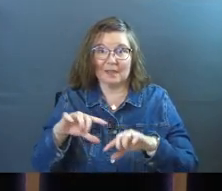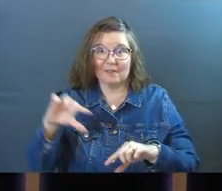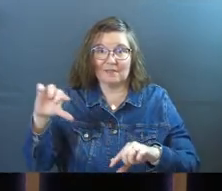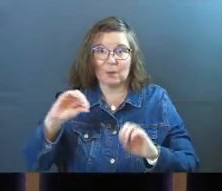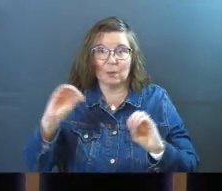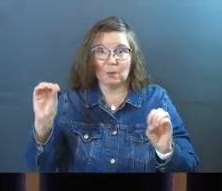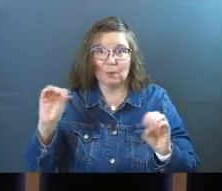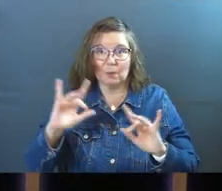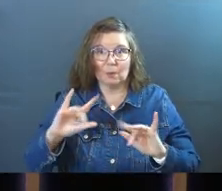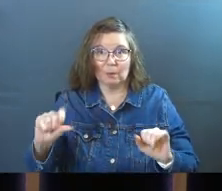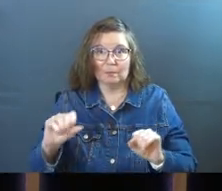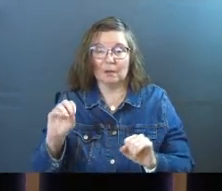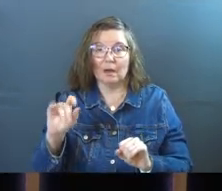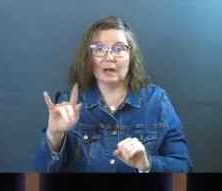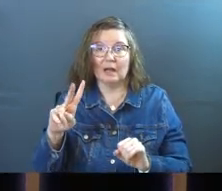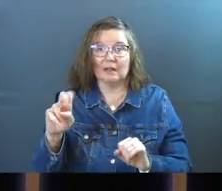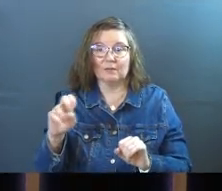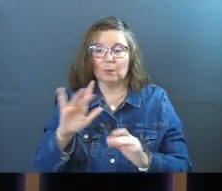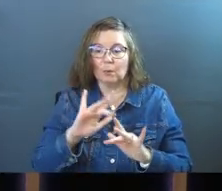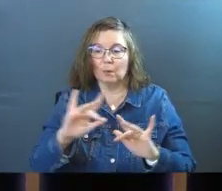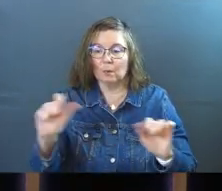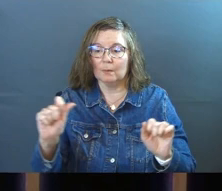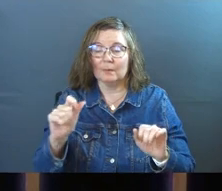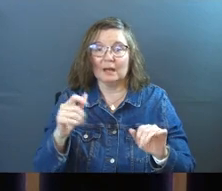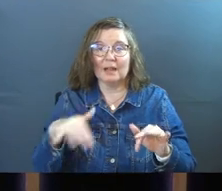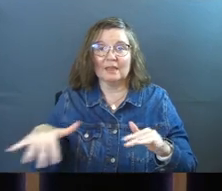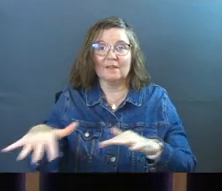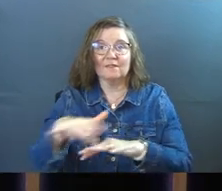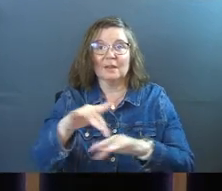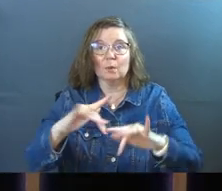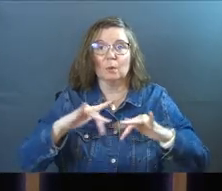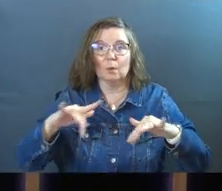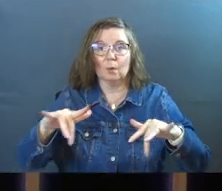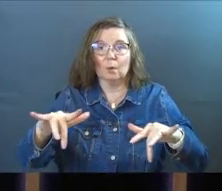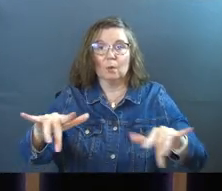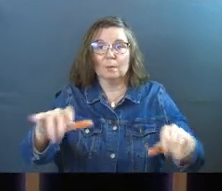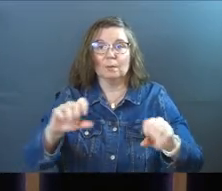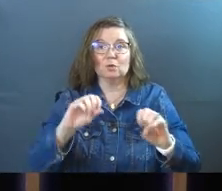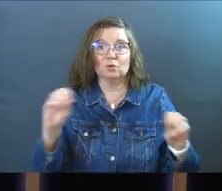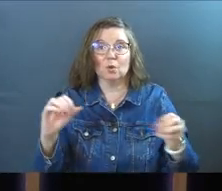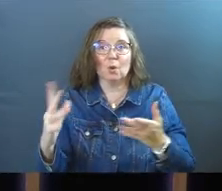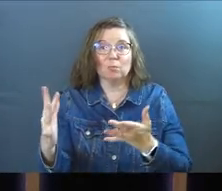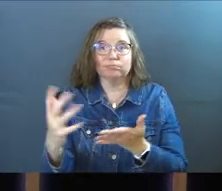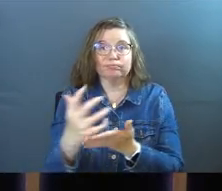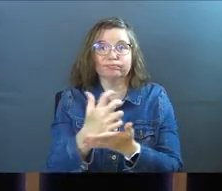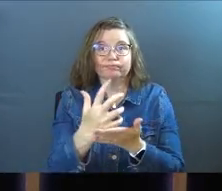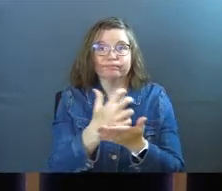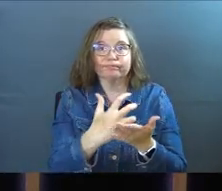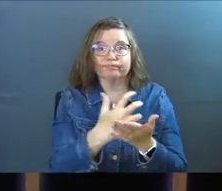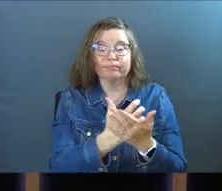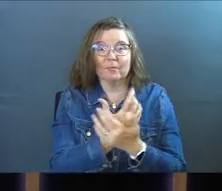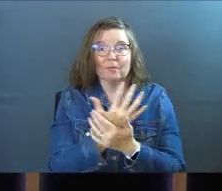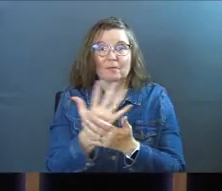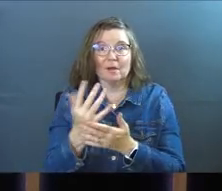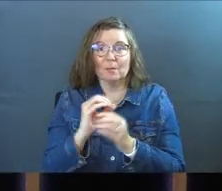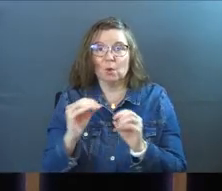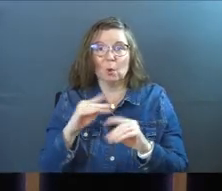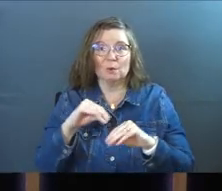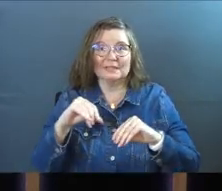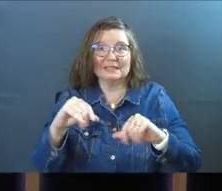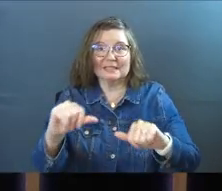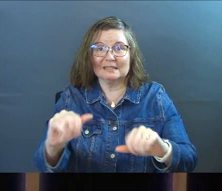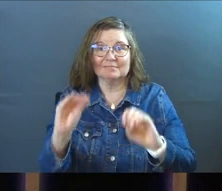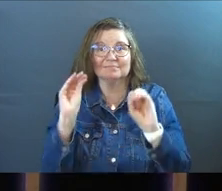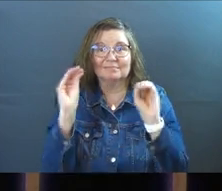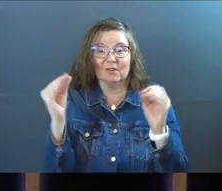There's no olive crops and the fields are empty and barren. So not only is there no harvest this year, but no more seeds are